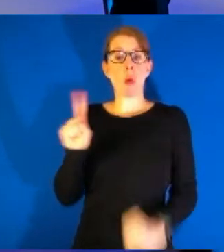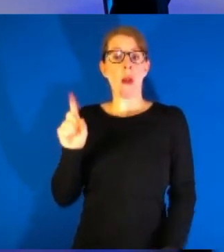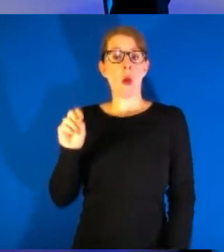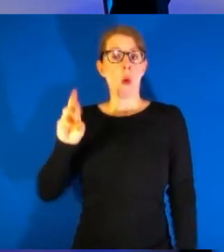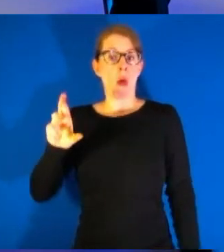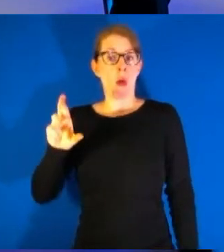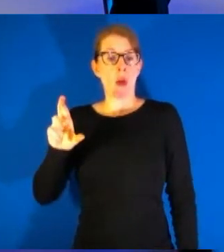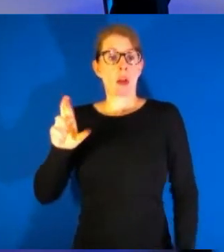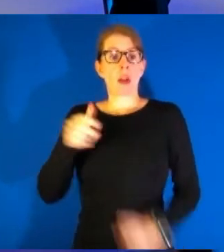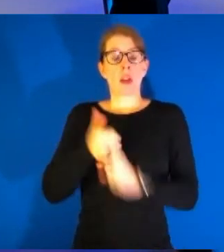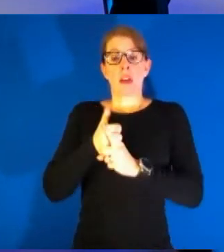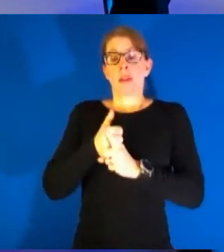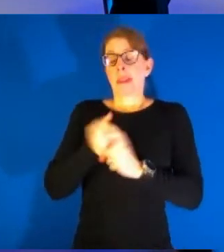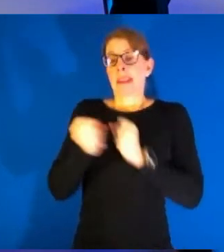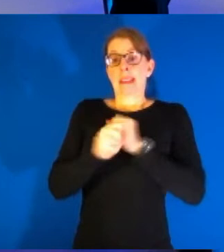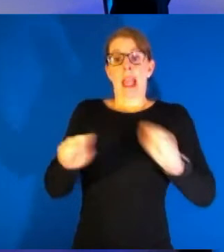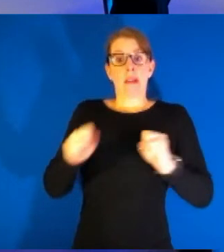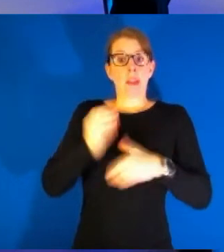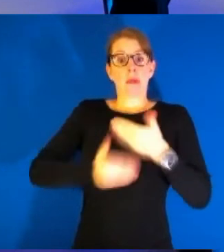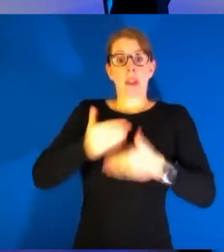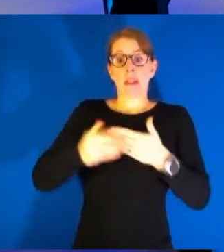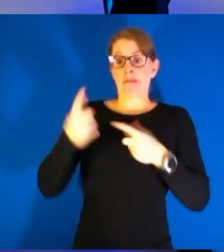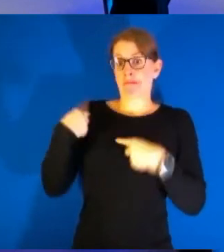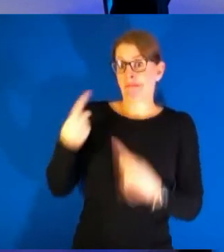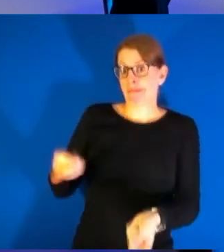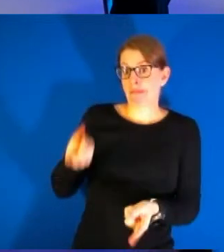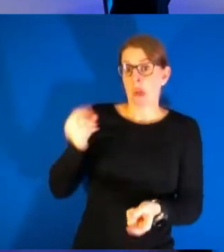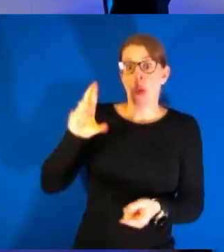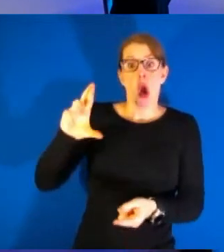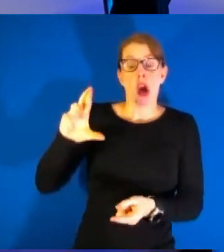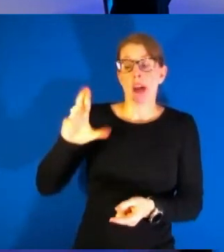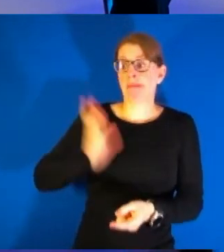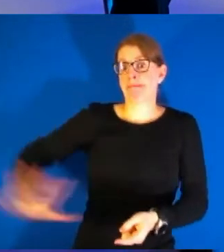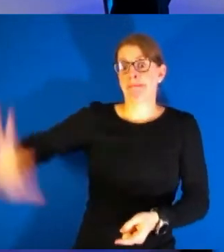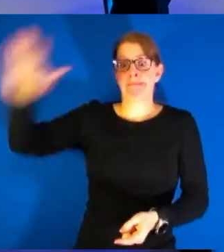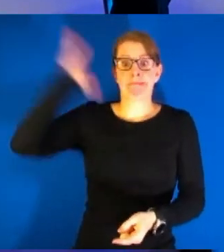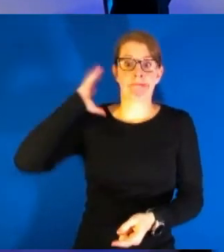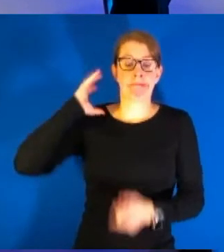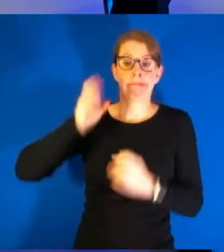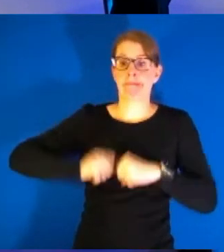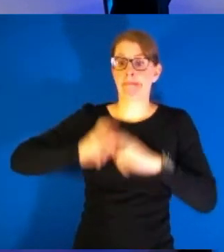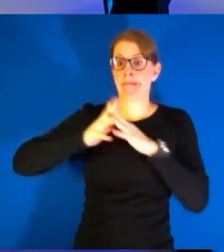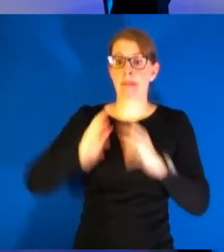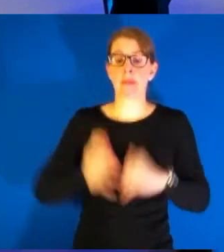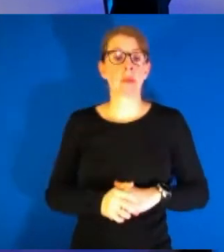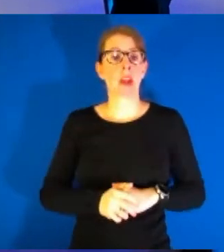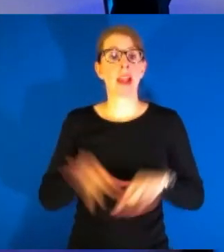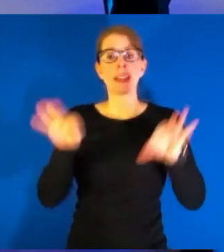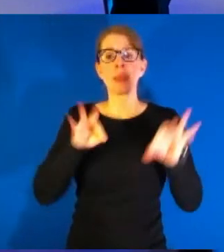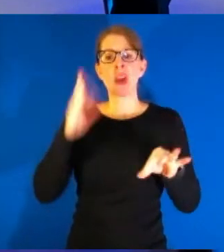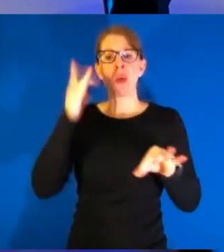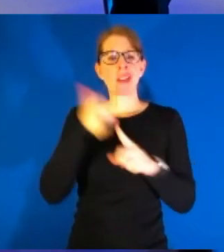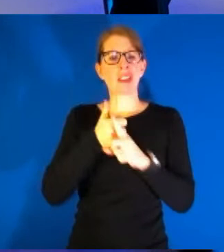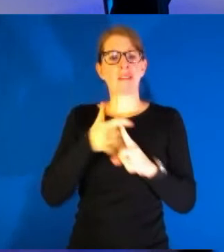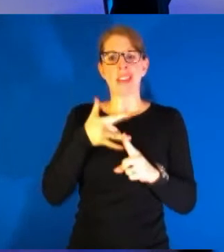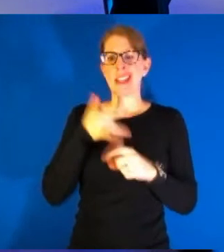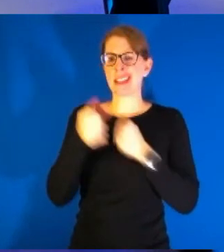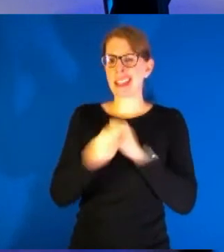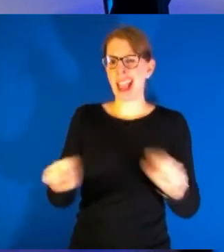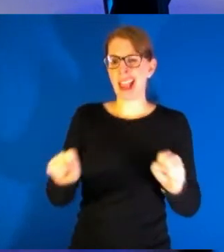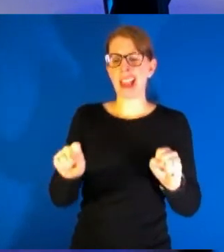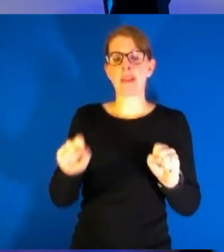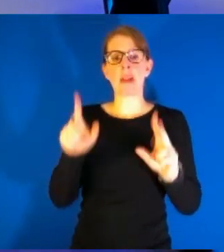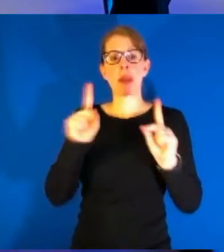doing it safe since the beginning of the OR time. So explain people why you feel so safe, why staff, why people coming to get